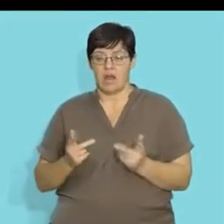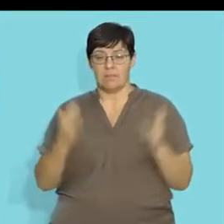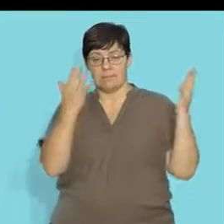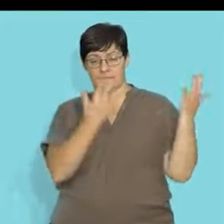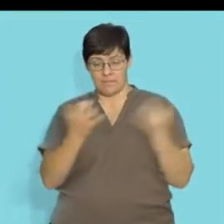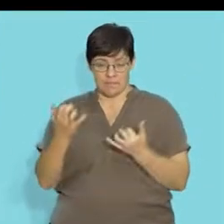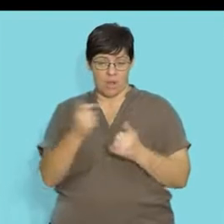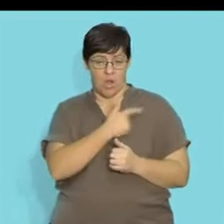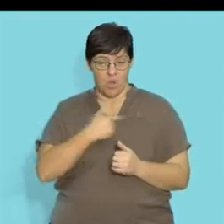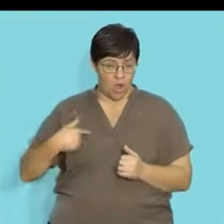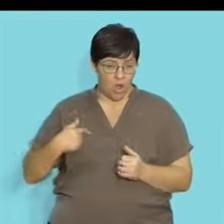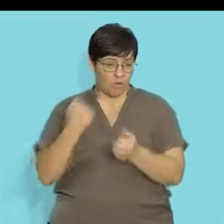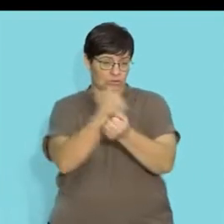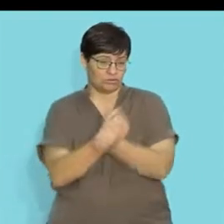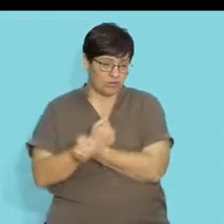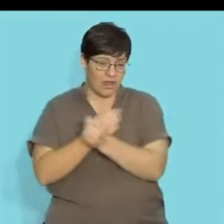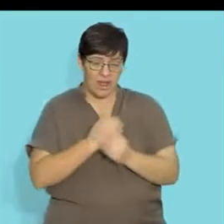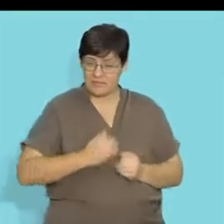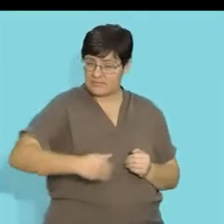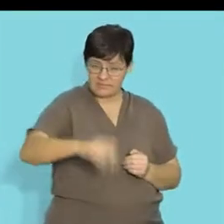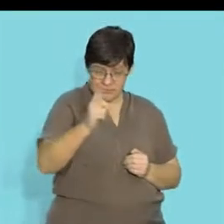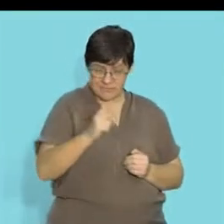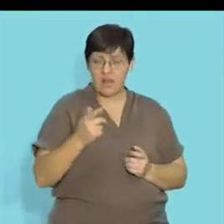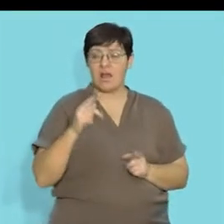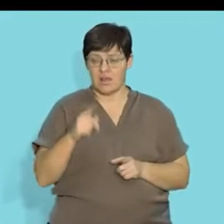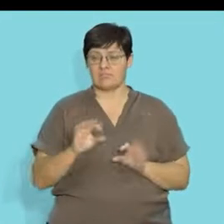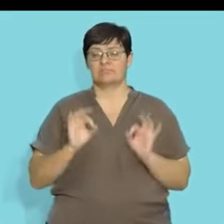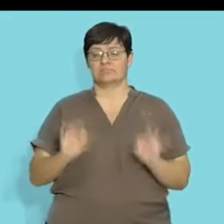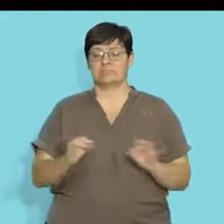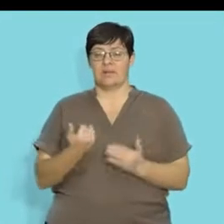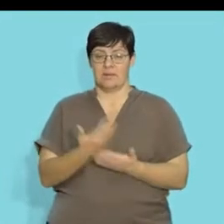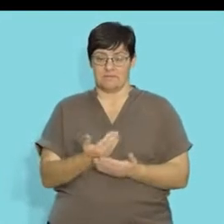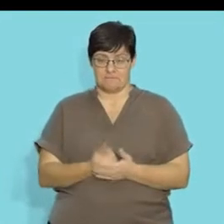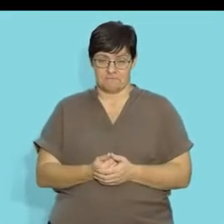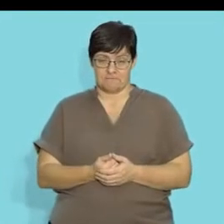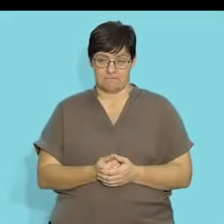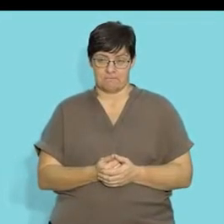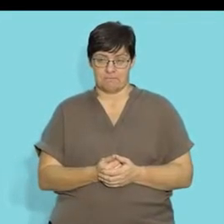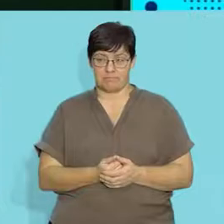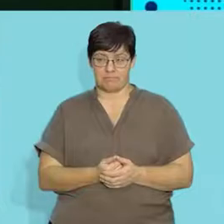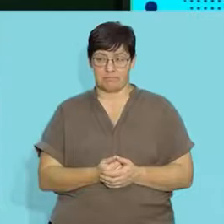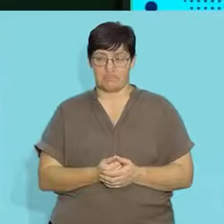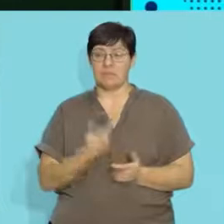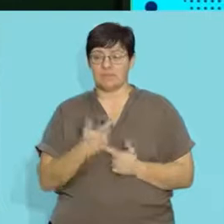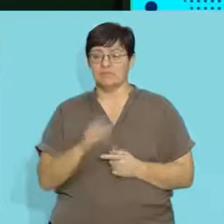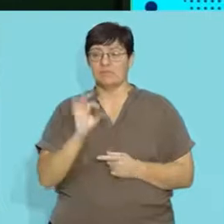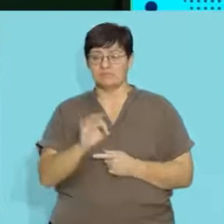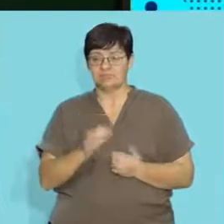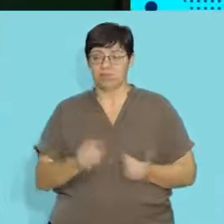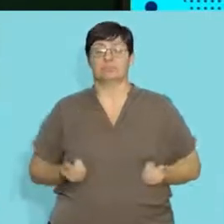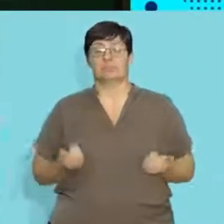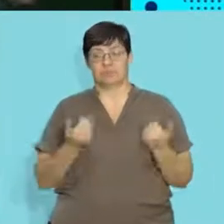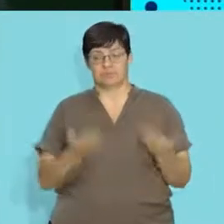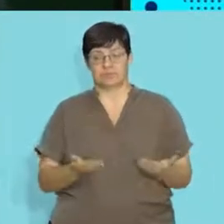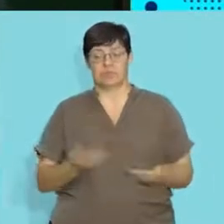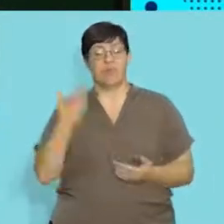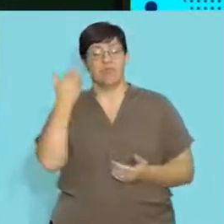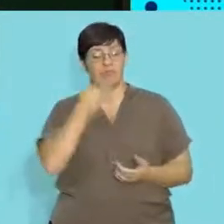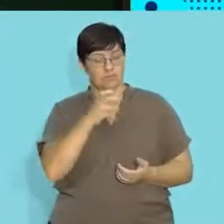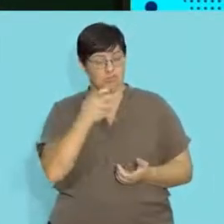having calculated how long this would take to ripen, these are applied. And so this is important in essentially